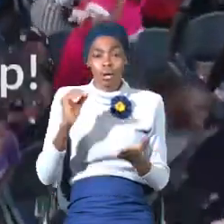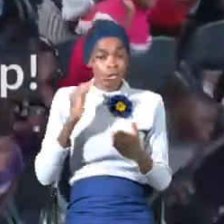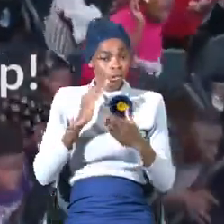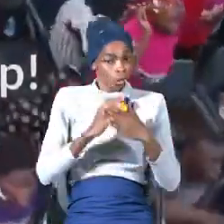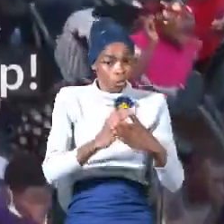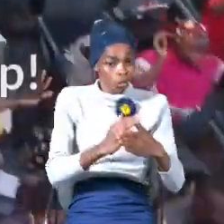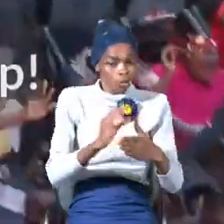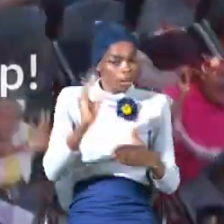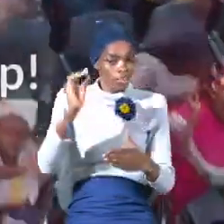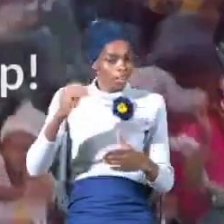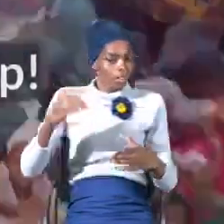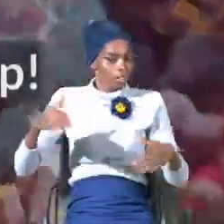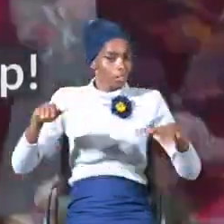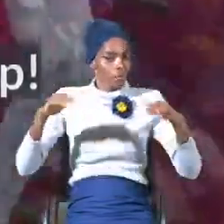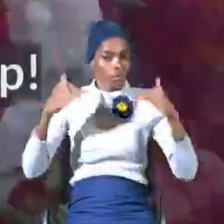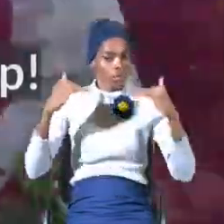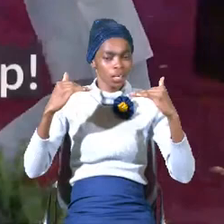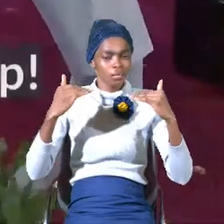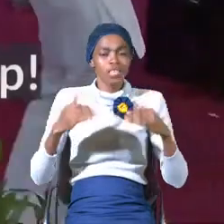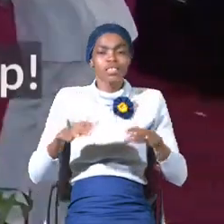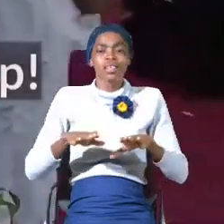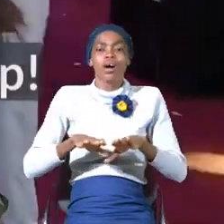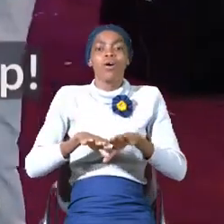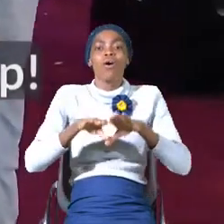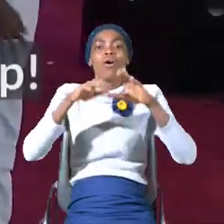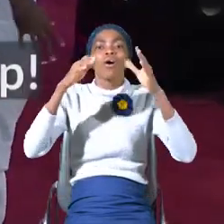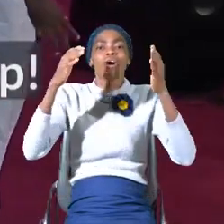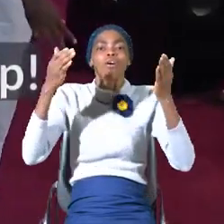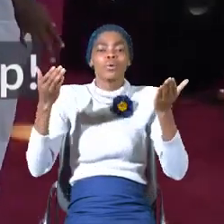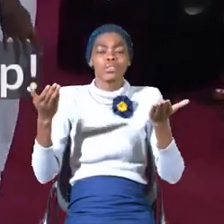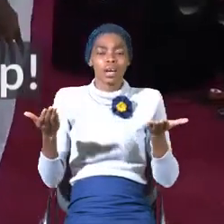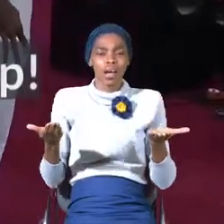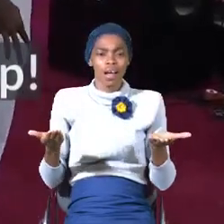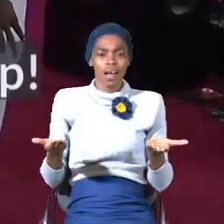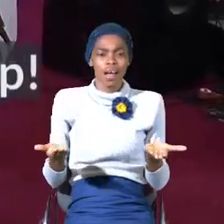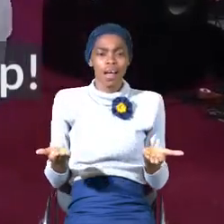up. No boundaries, no limit open